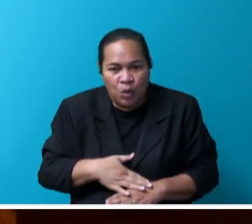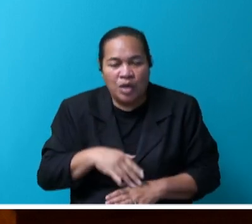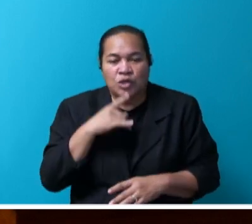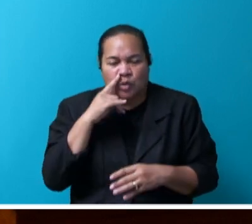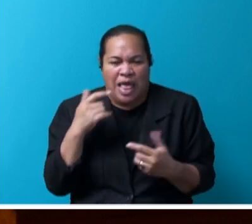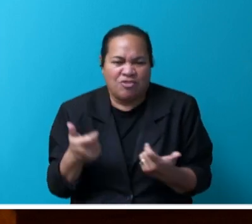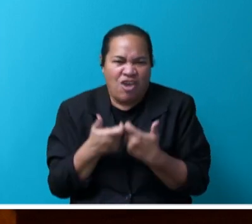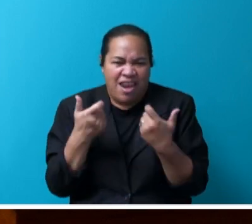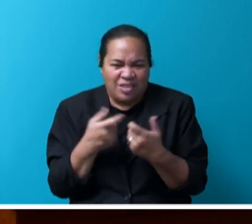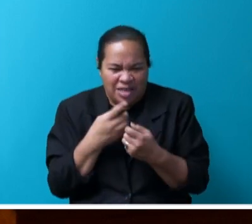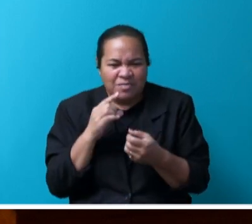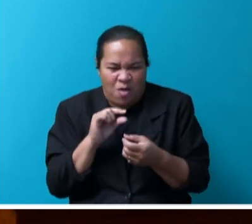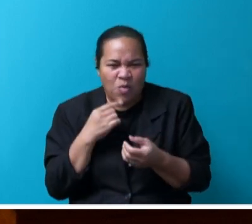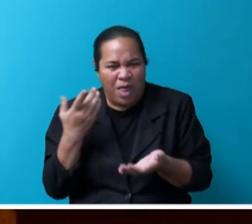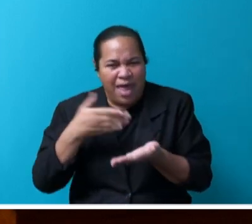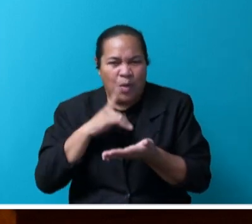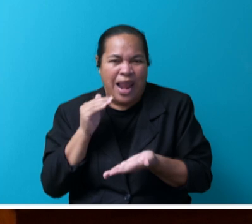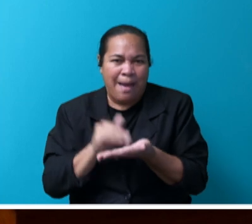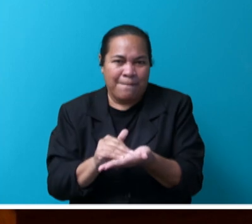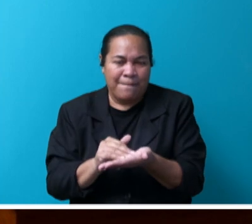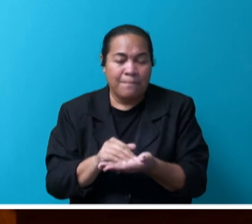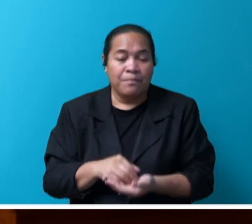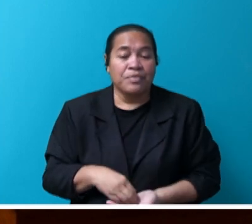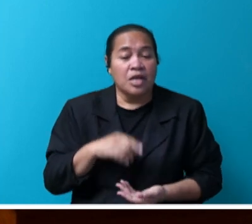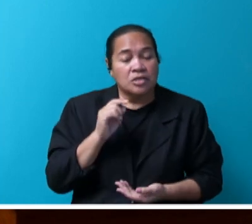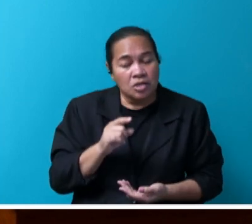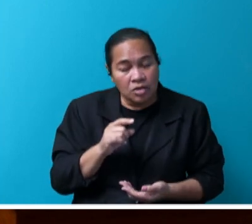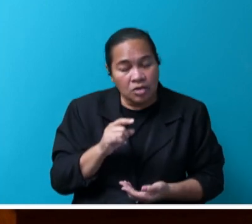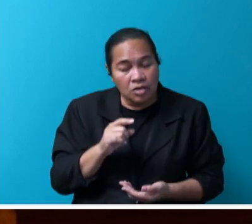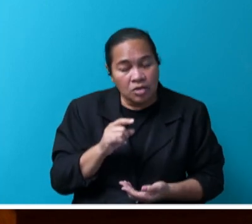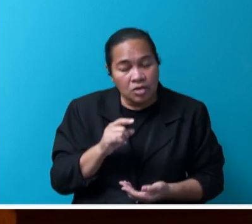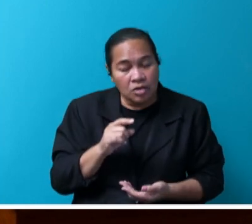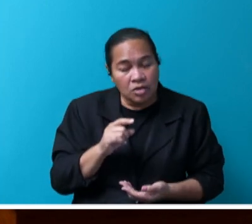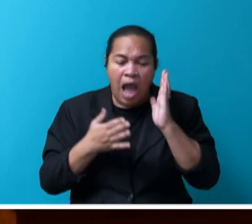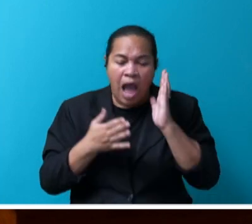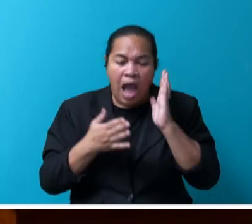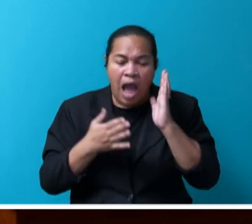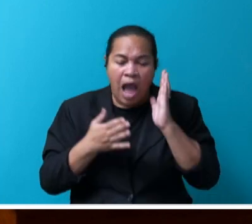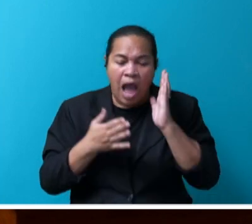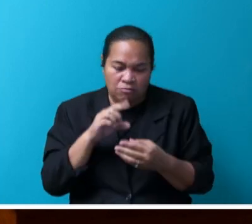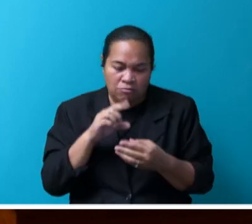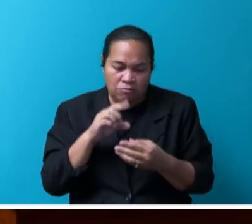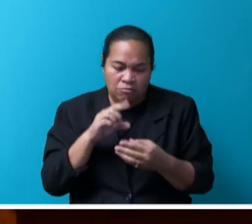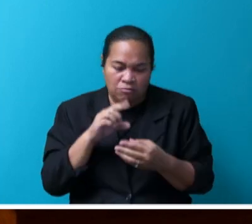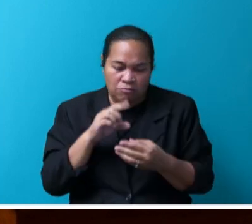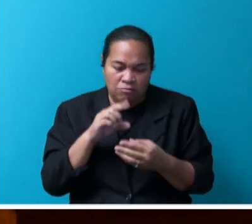to some of the comments made by the Leader of Opposition in his response to the budget earlier this